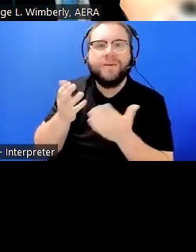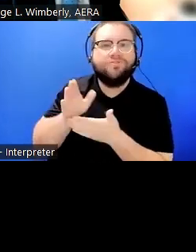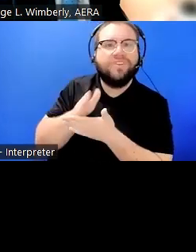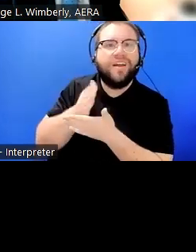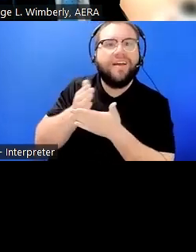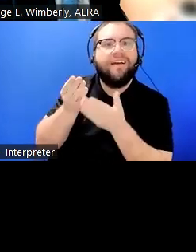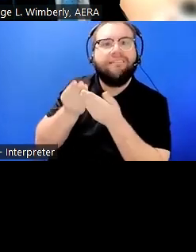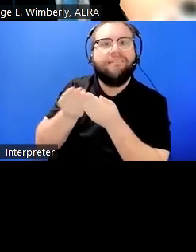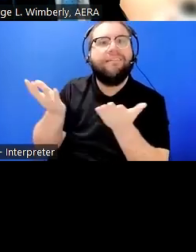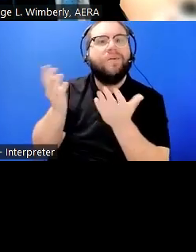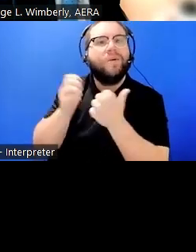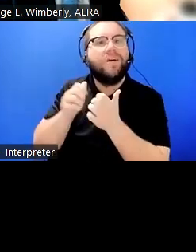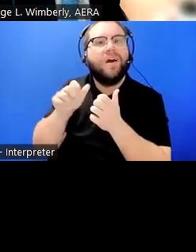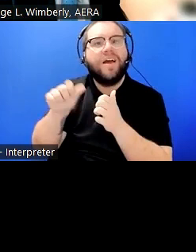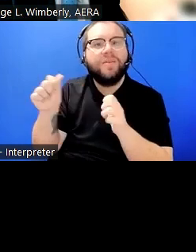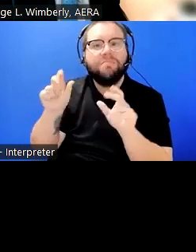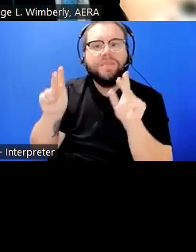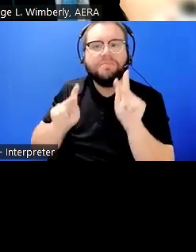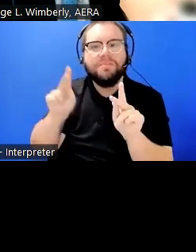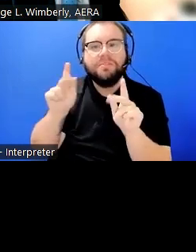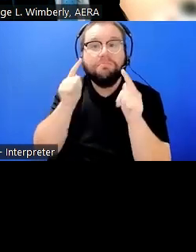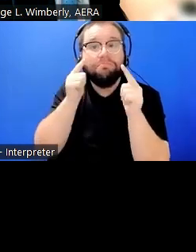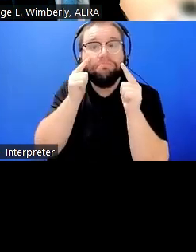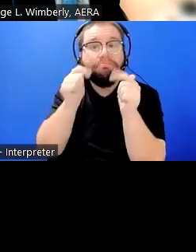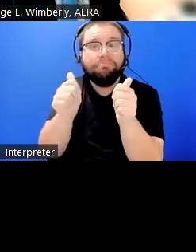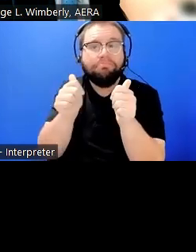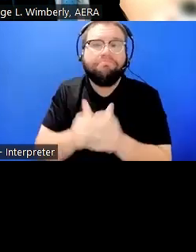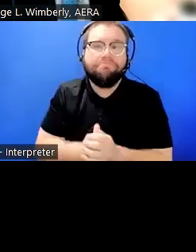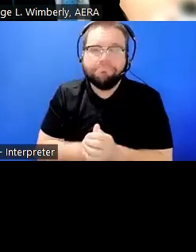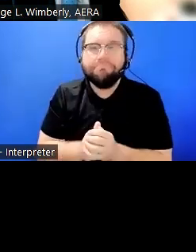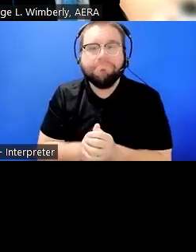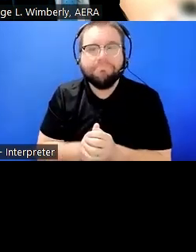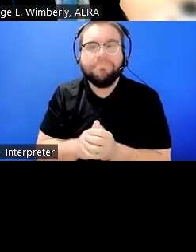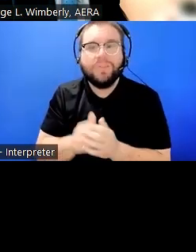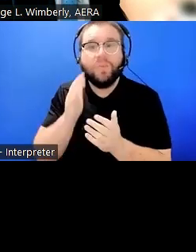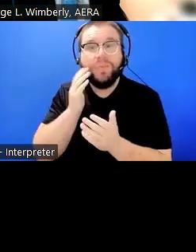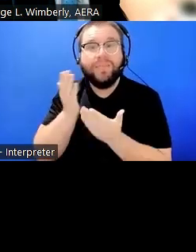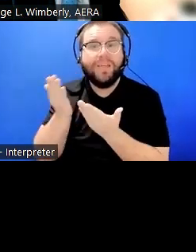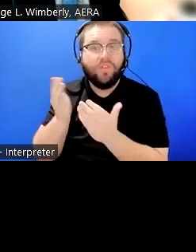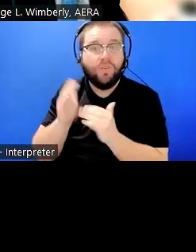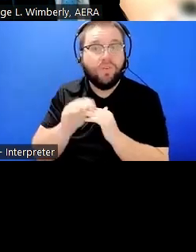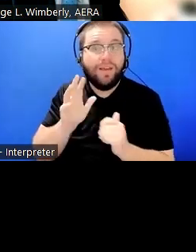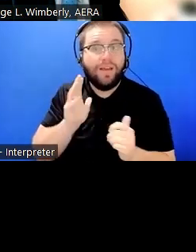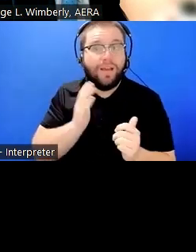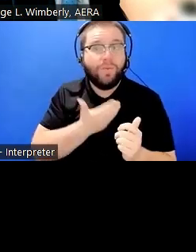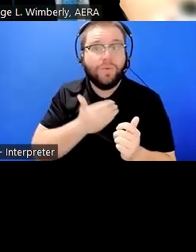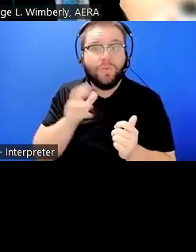your school, you can always do that. It will be right there on the website.